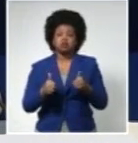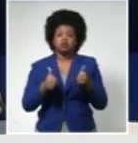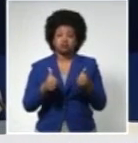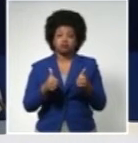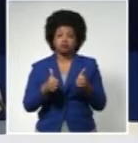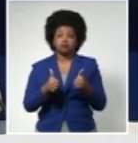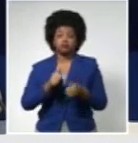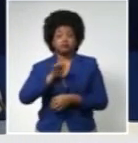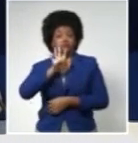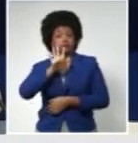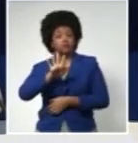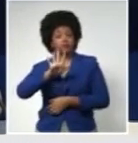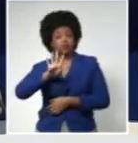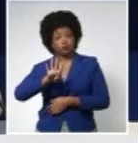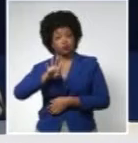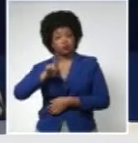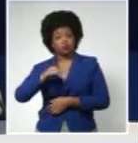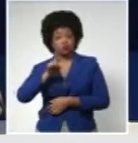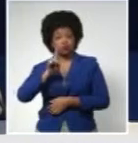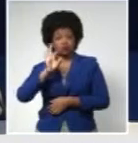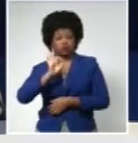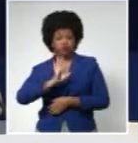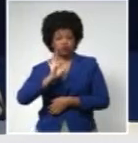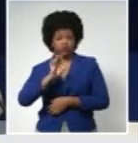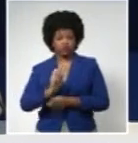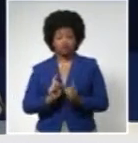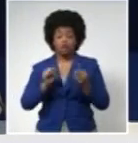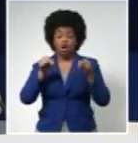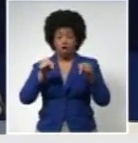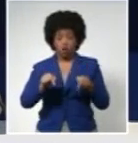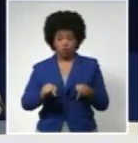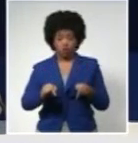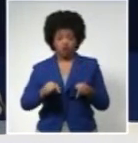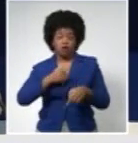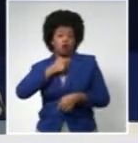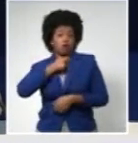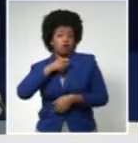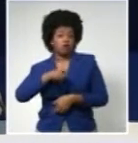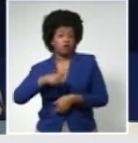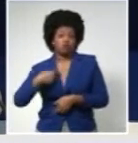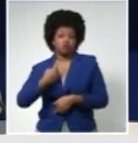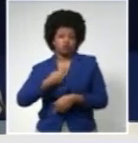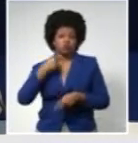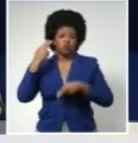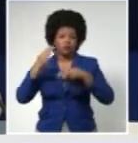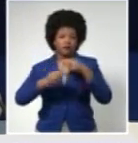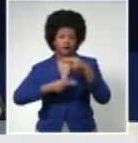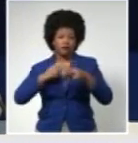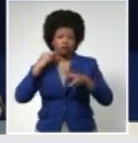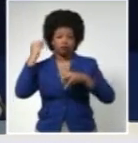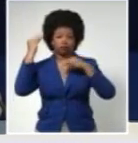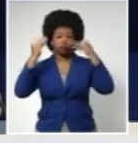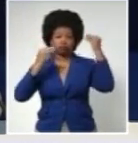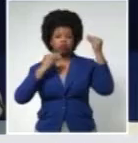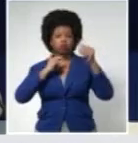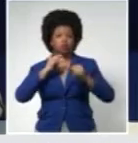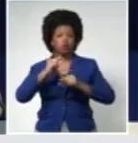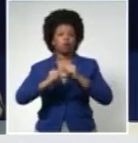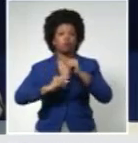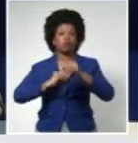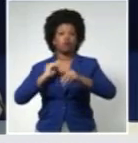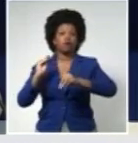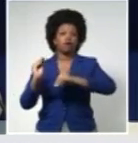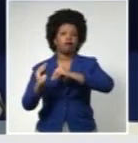days, this percentage is increasing. It has increased to 82.2% of all